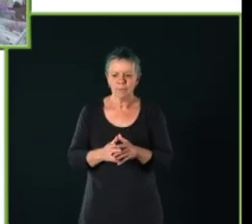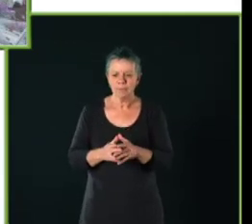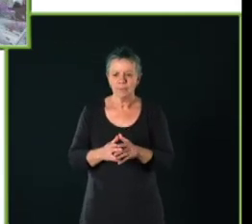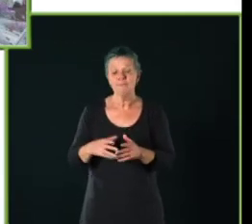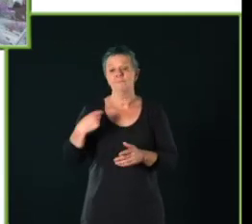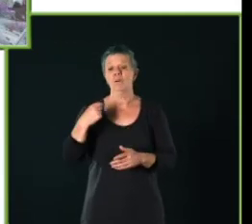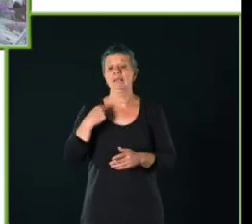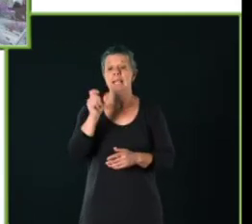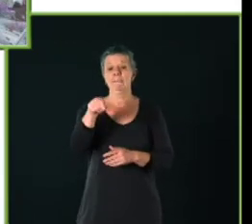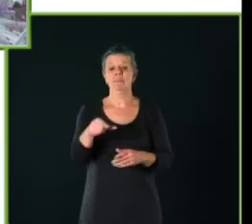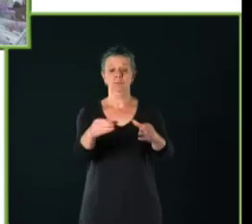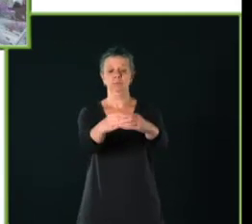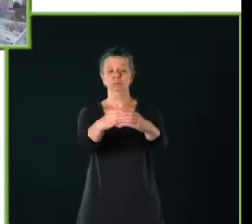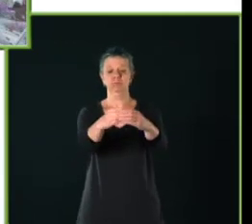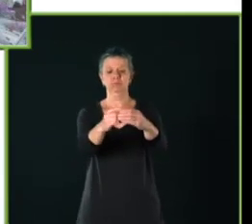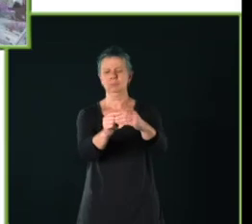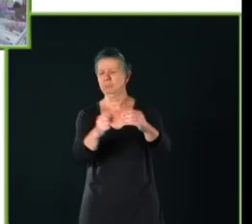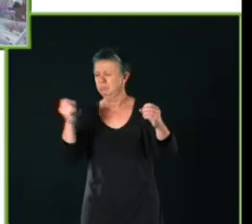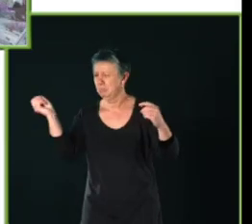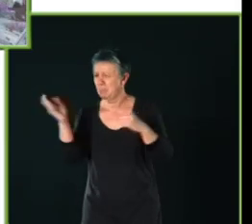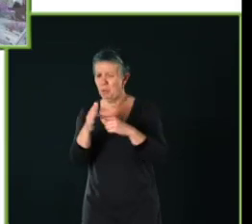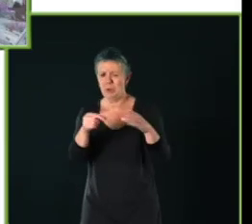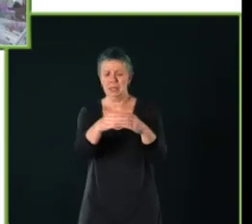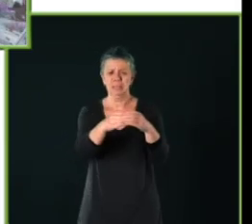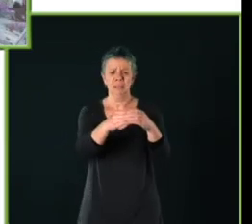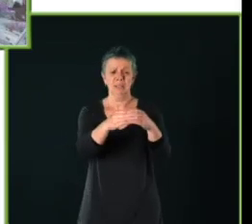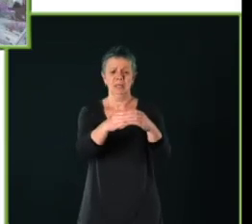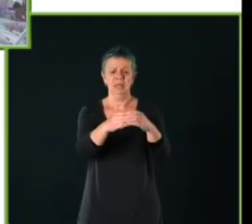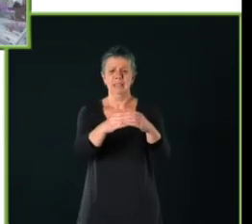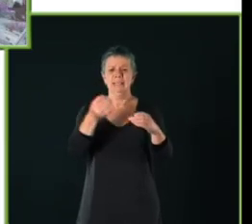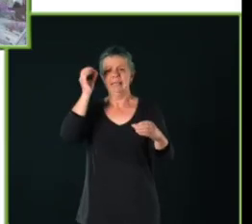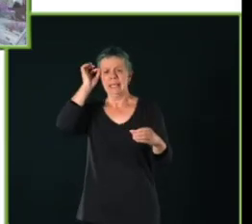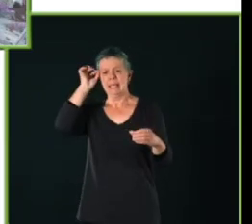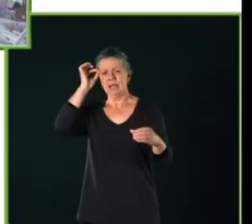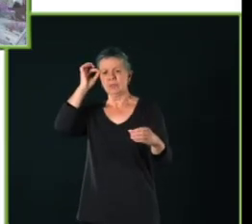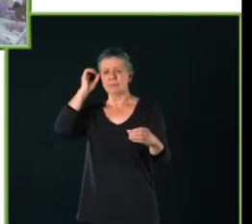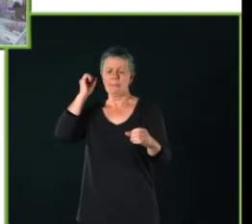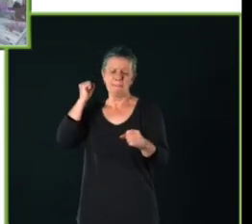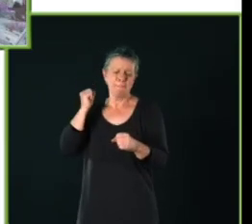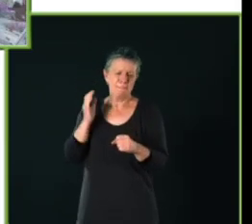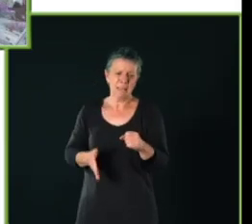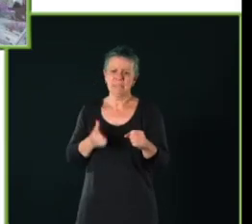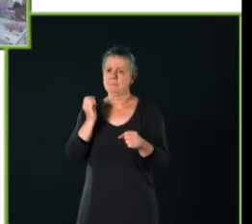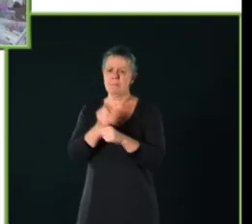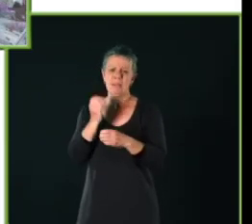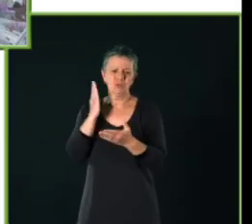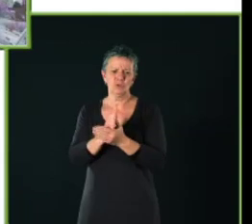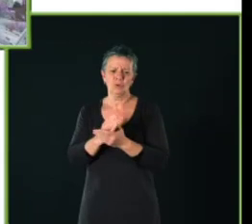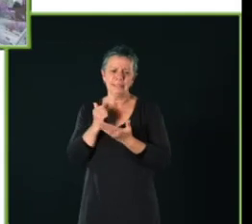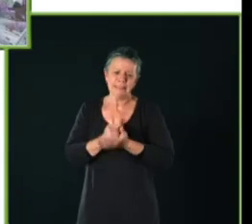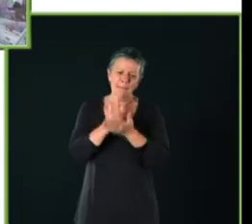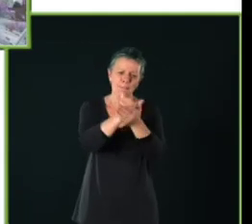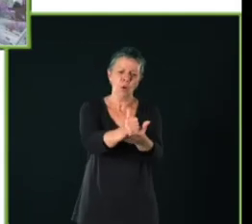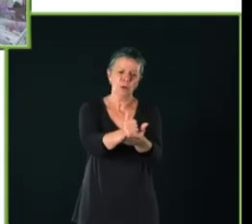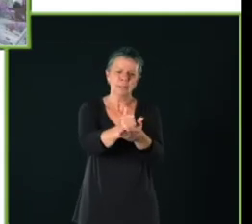volunteers. It is the lifeblood of our country. Council must make sure that volunteers are well supported and encouraged